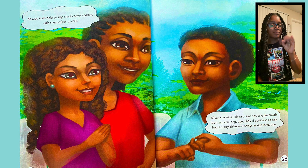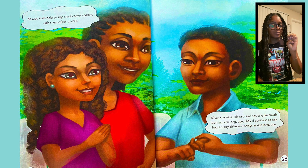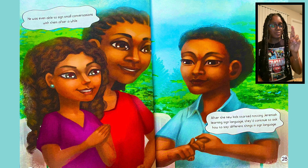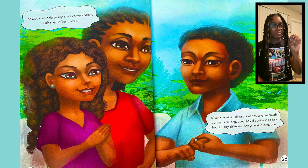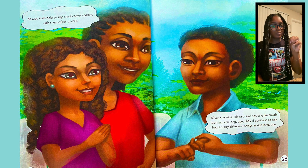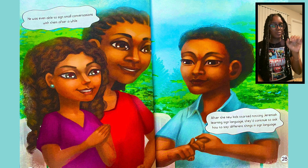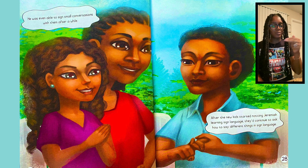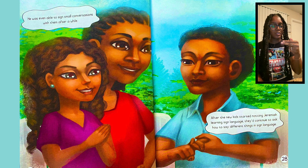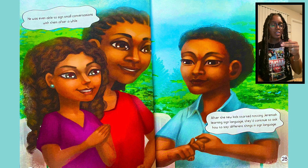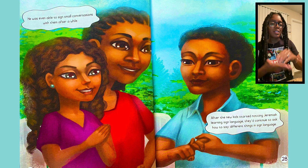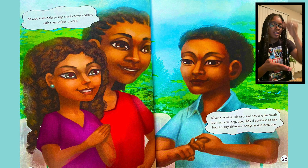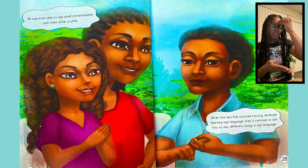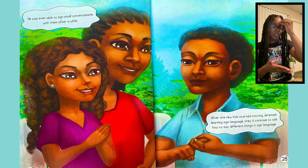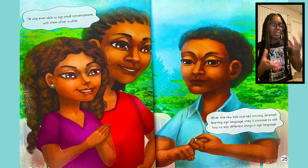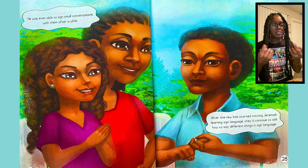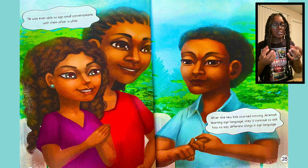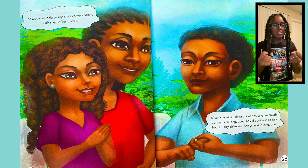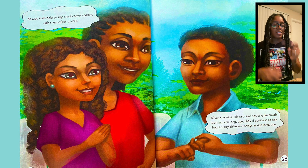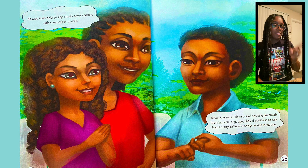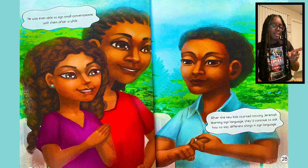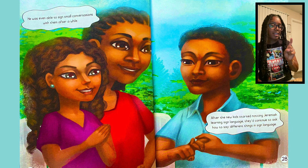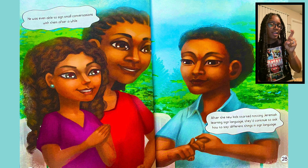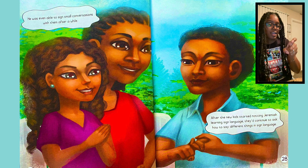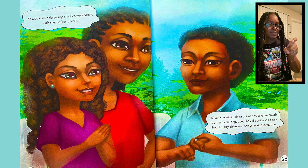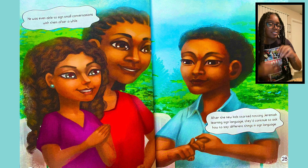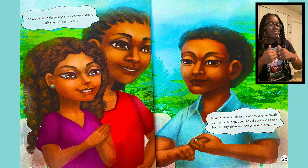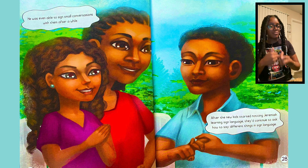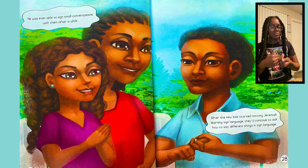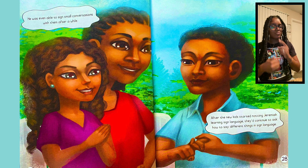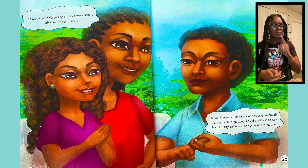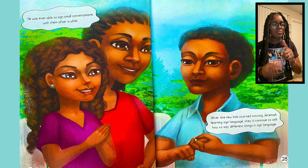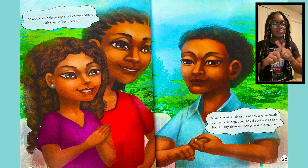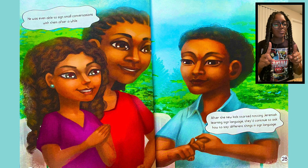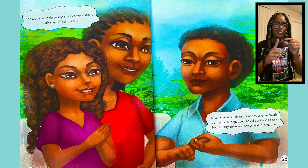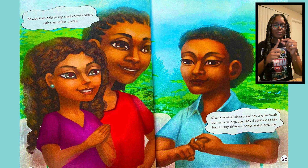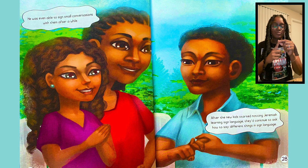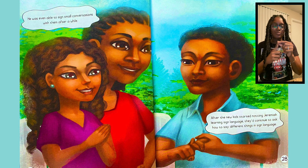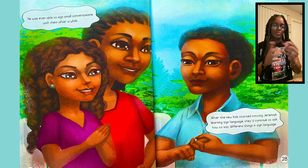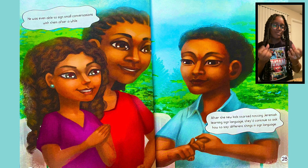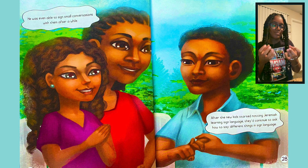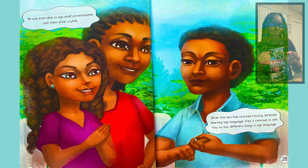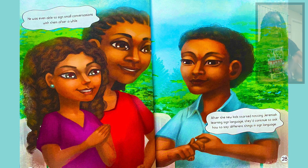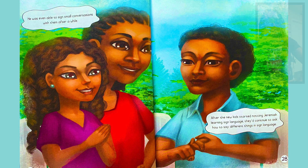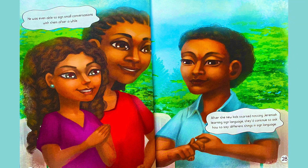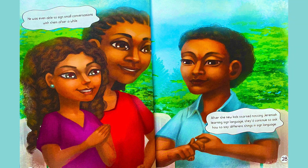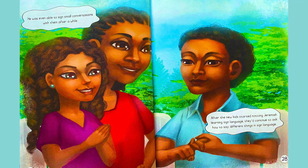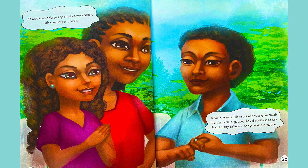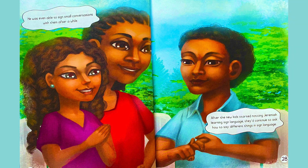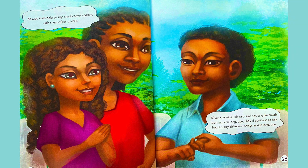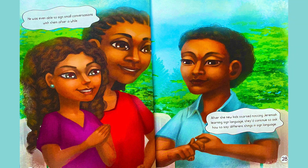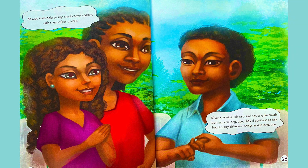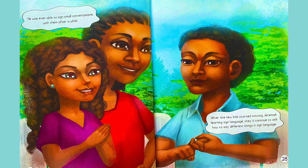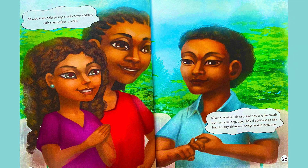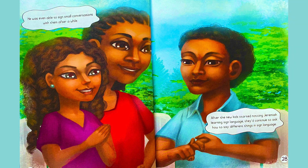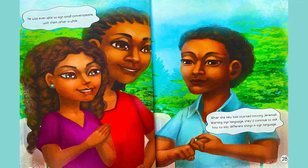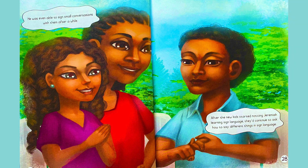Jeremiah learning sign language, they continued to ask how to say different things in sign language.